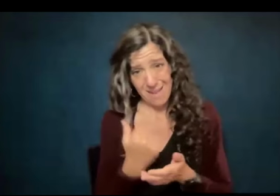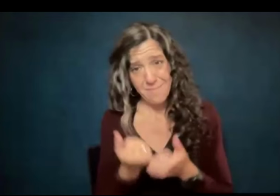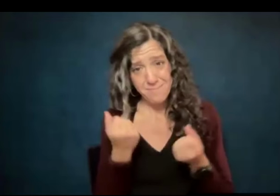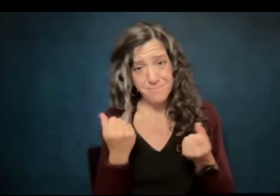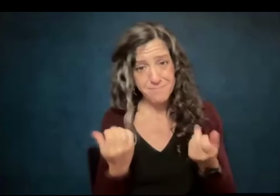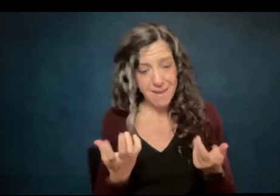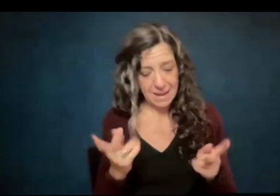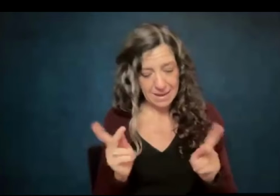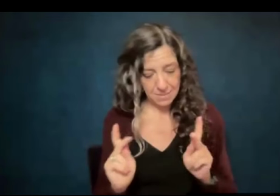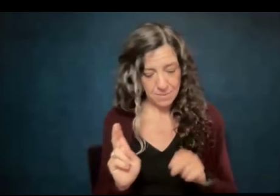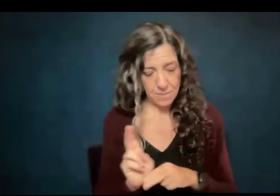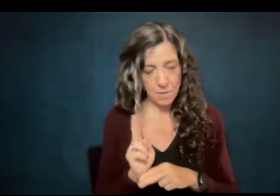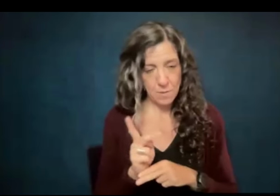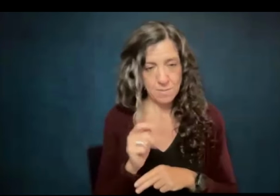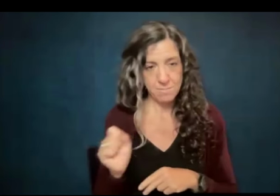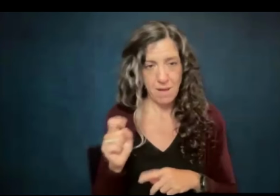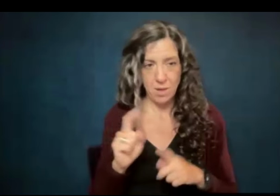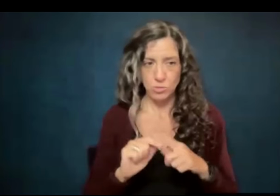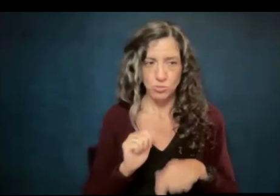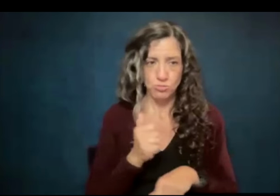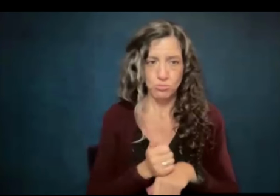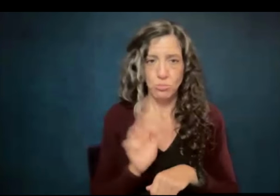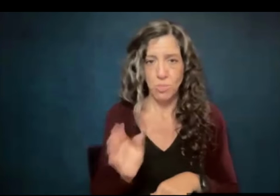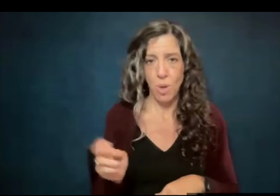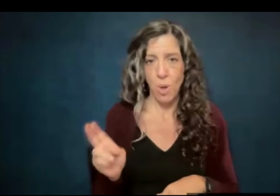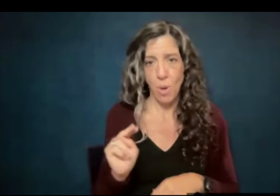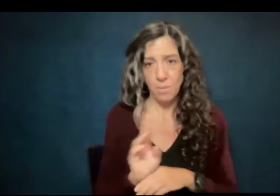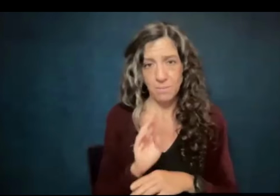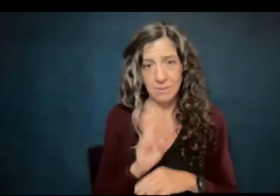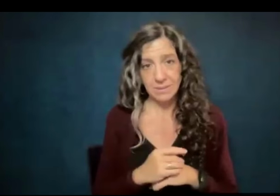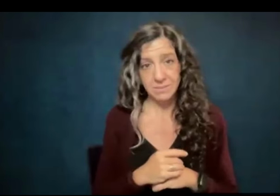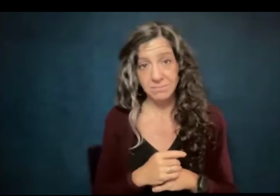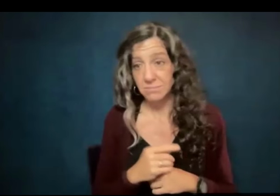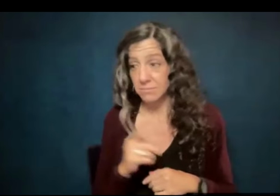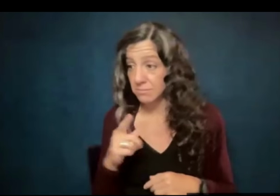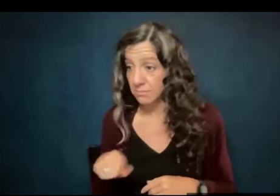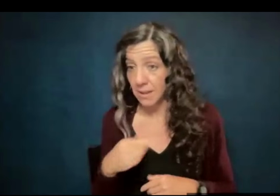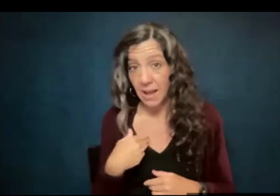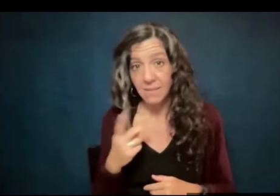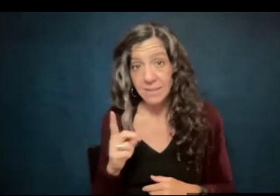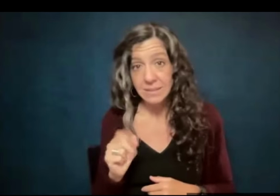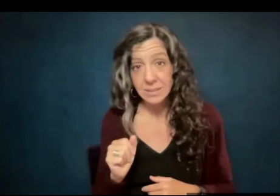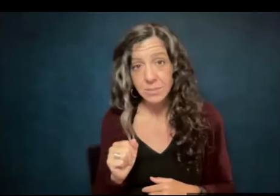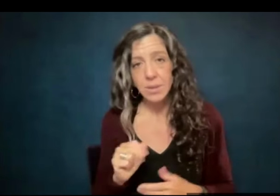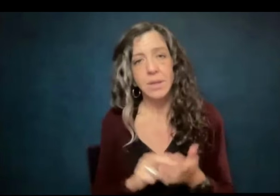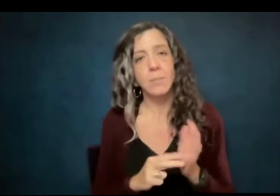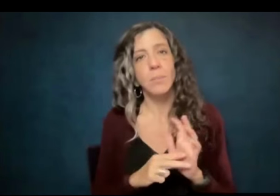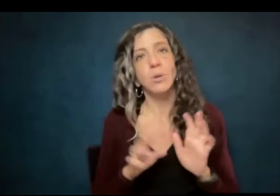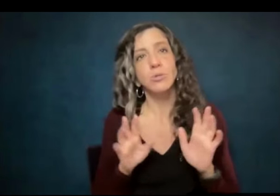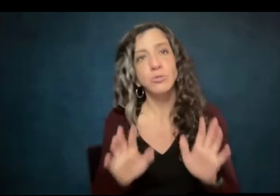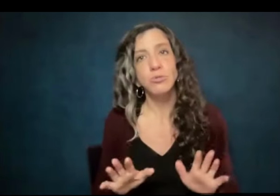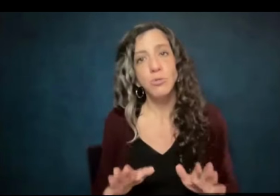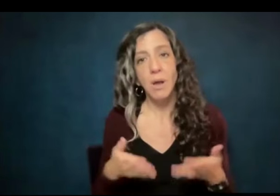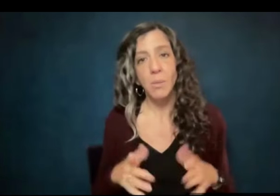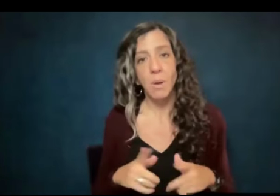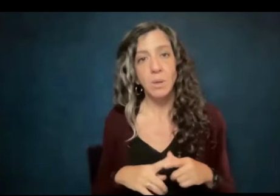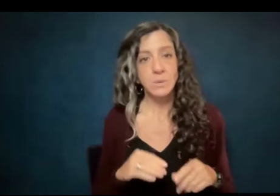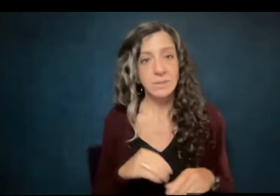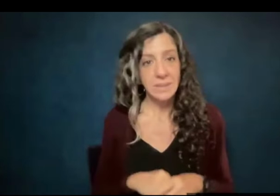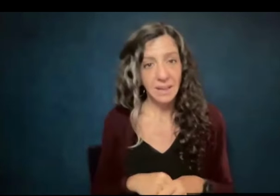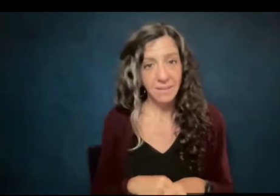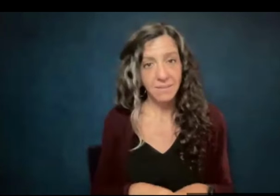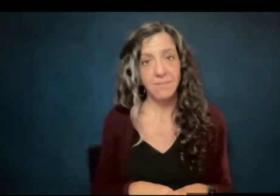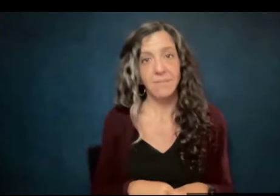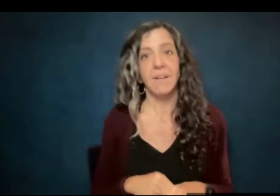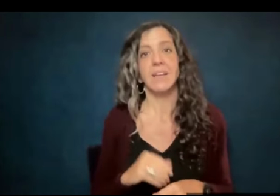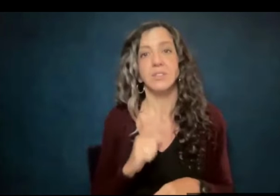able to start their own business. And for a lot of people with disabilities, it's a great way to save to